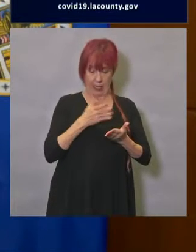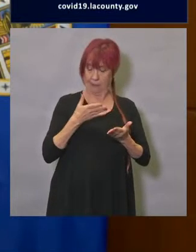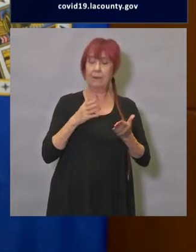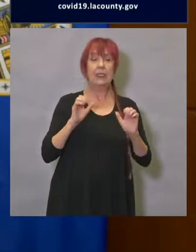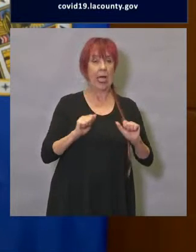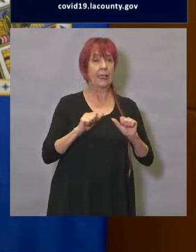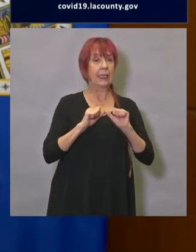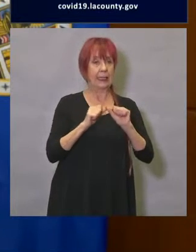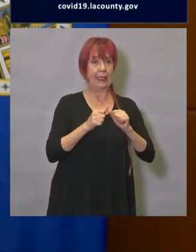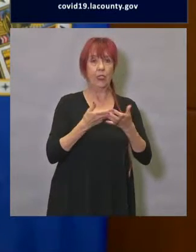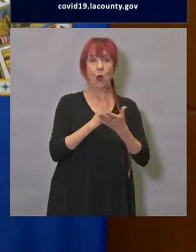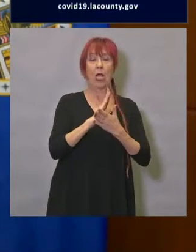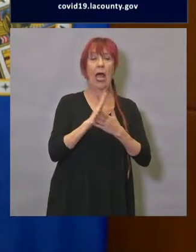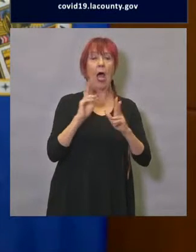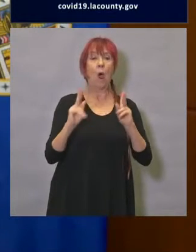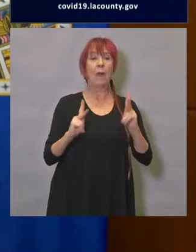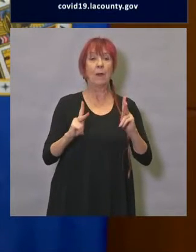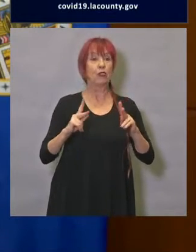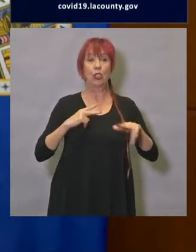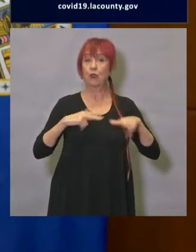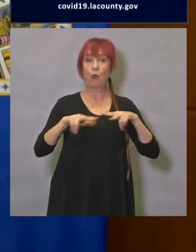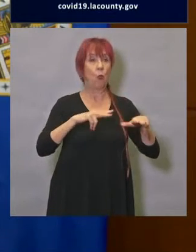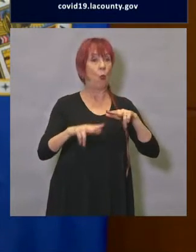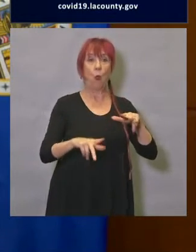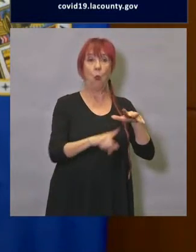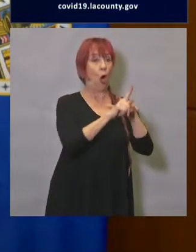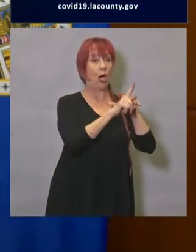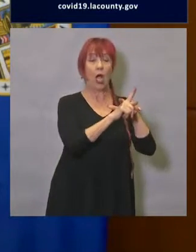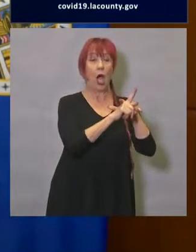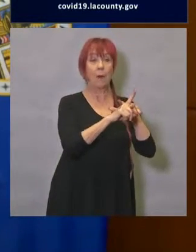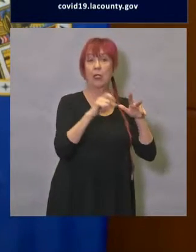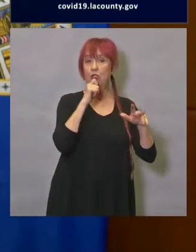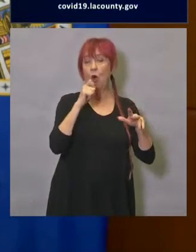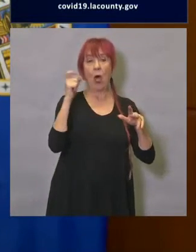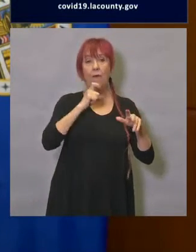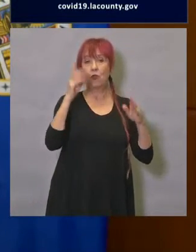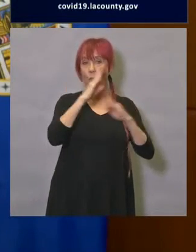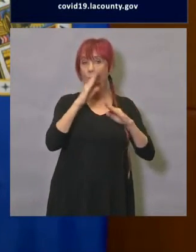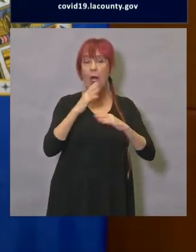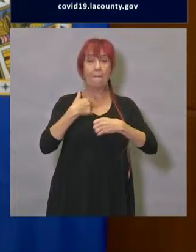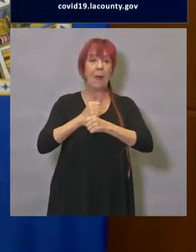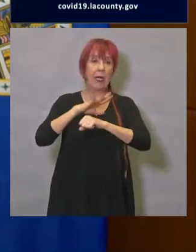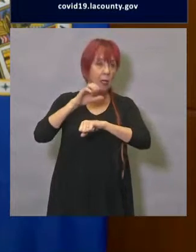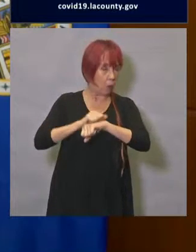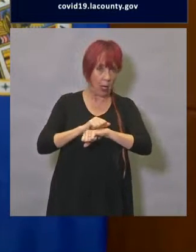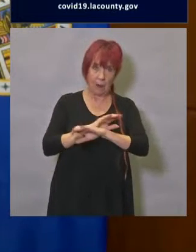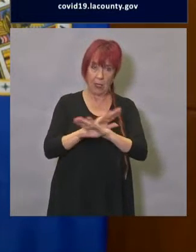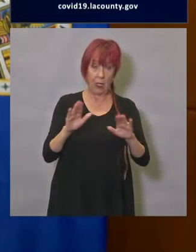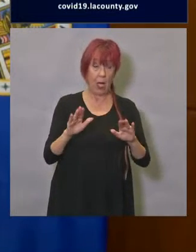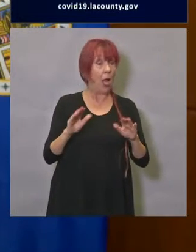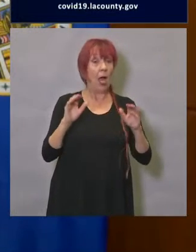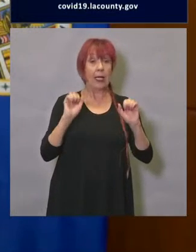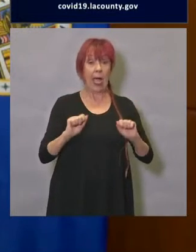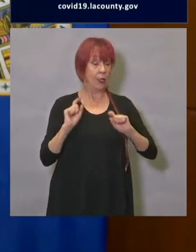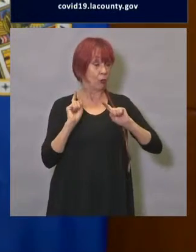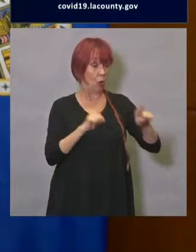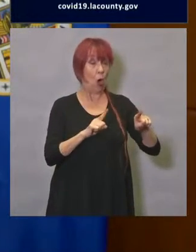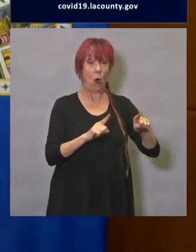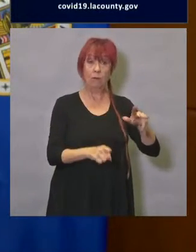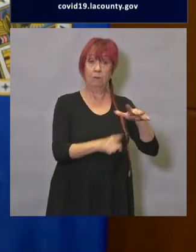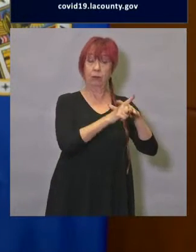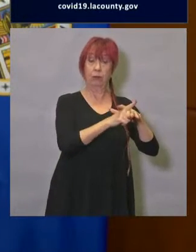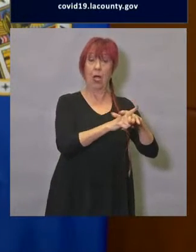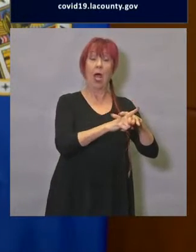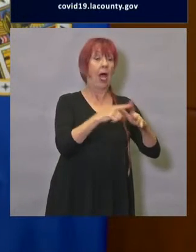people can just simply walk up and not have to worry about getting an appointment made. It can happen right there, and they're happening at